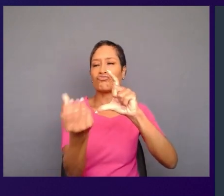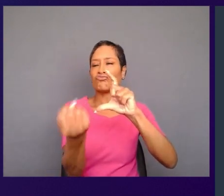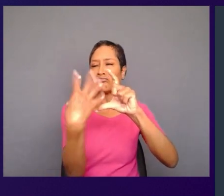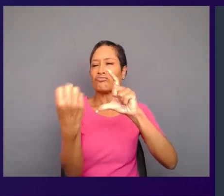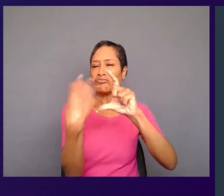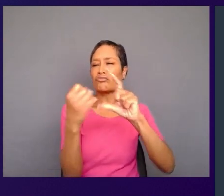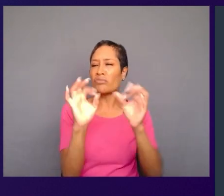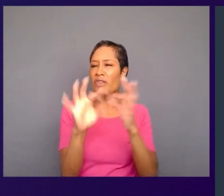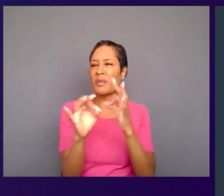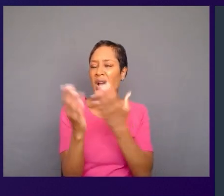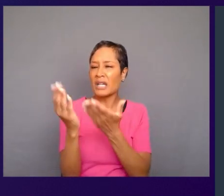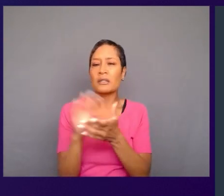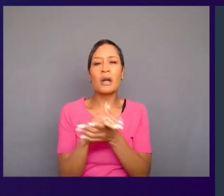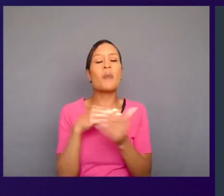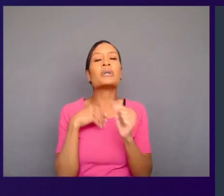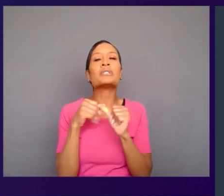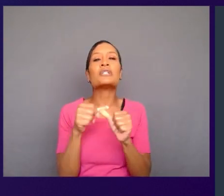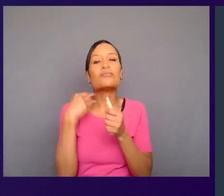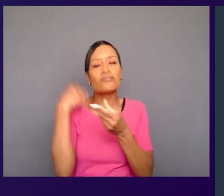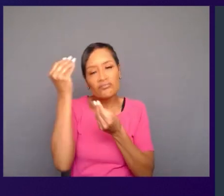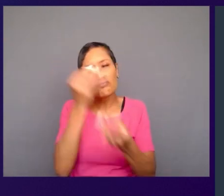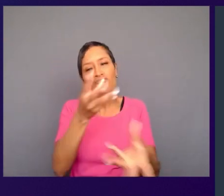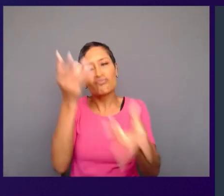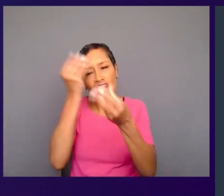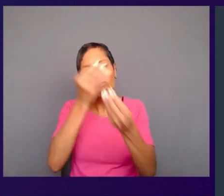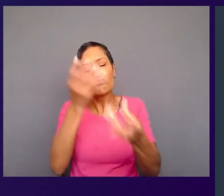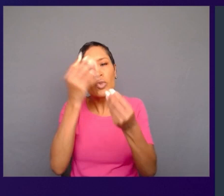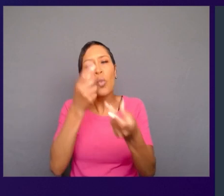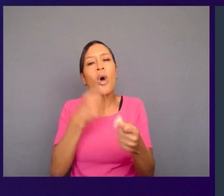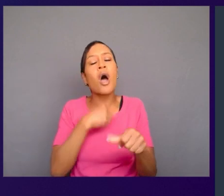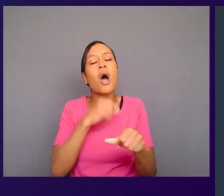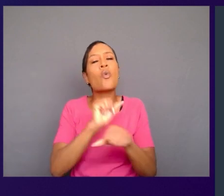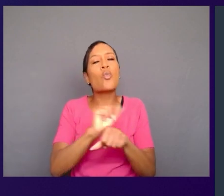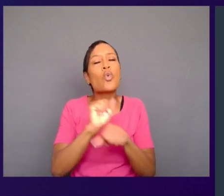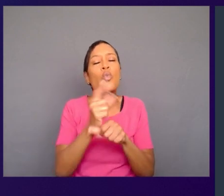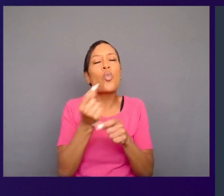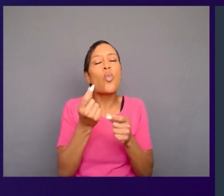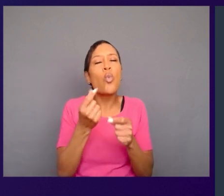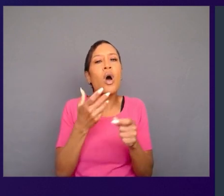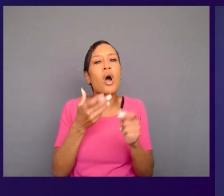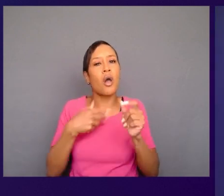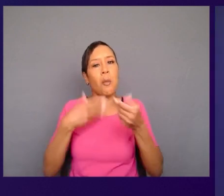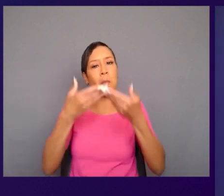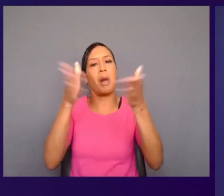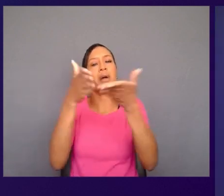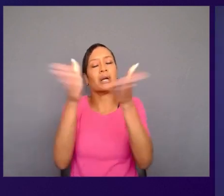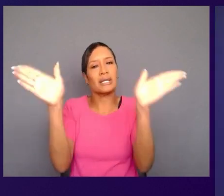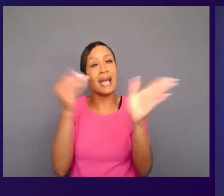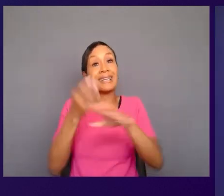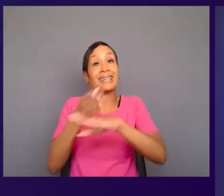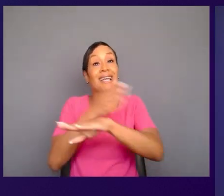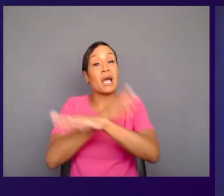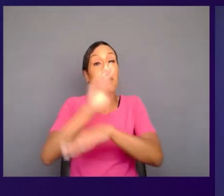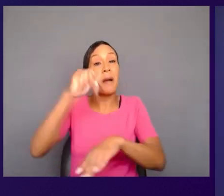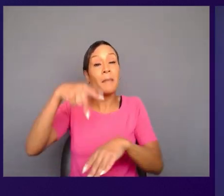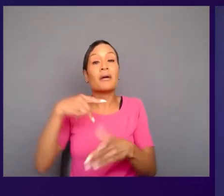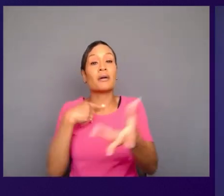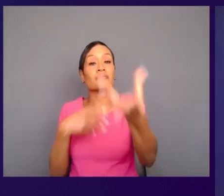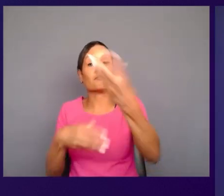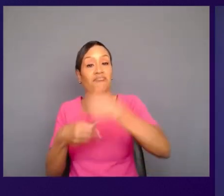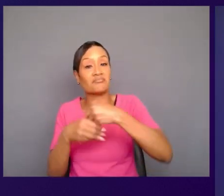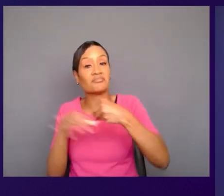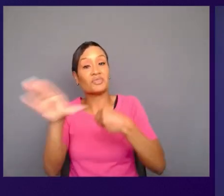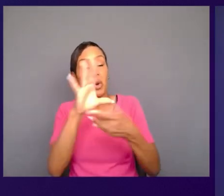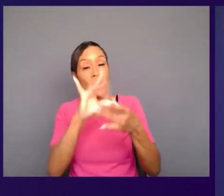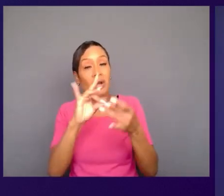feedback. We'll continue to share what we are working on through our public roadmap and continue enhancing Mountpoint by including customer feedback, code contributions,